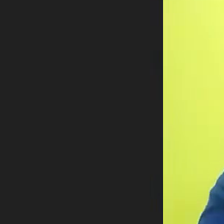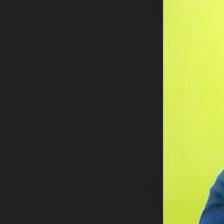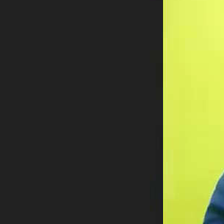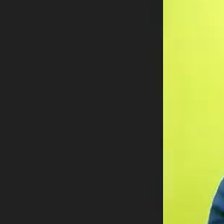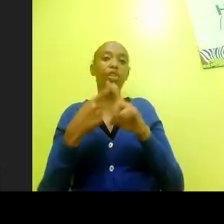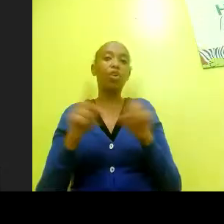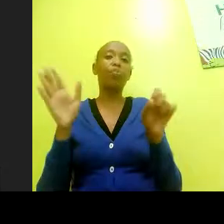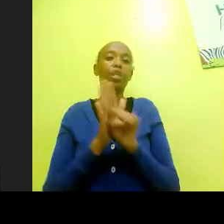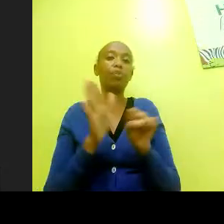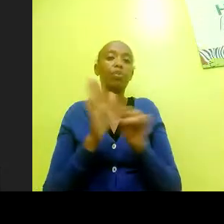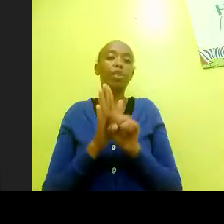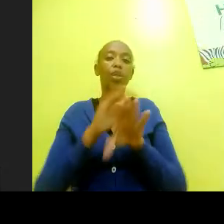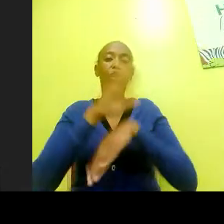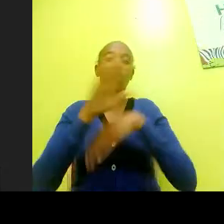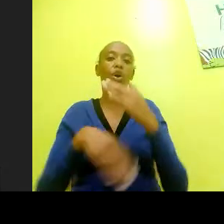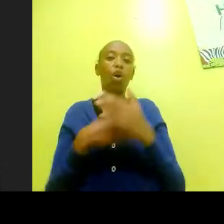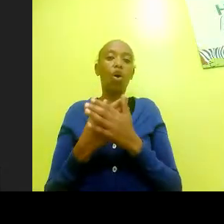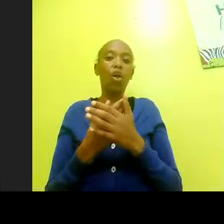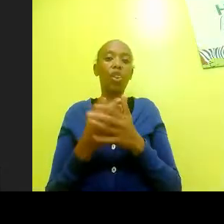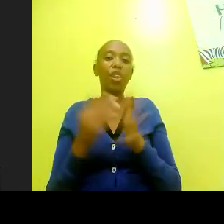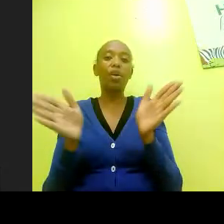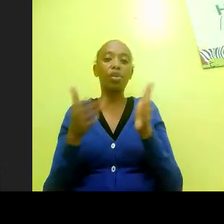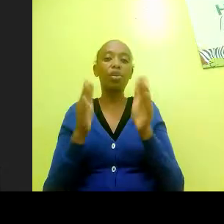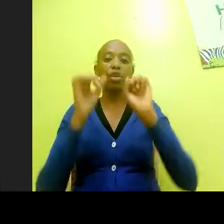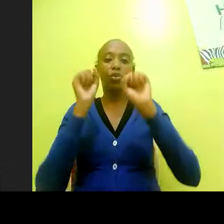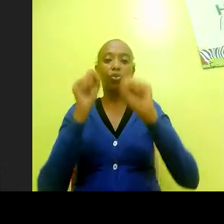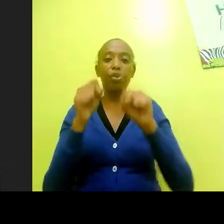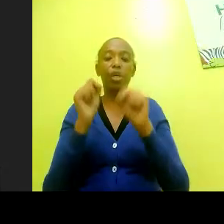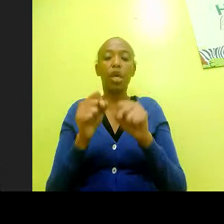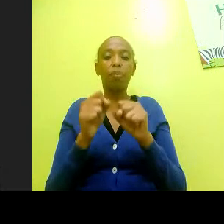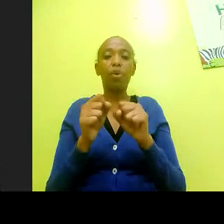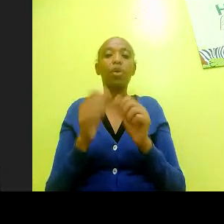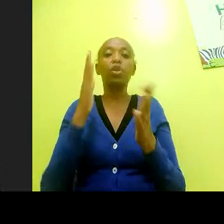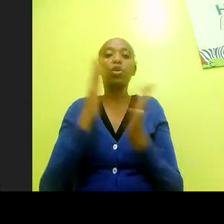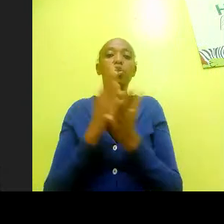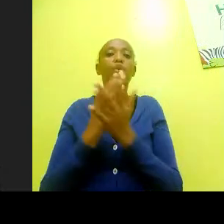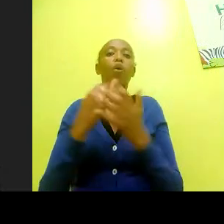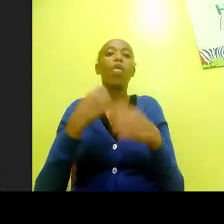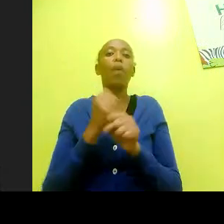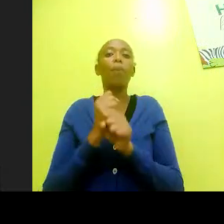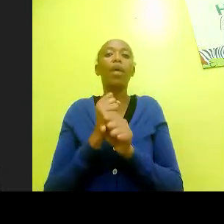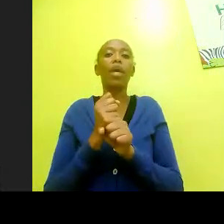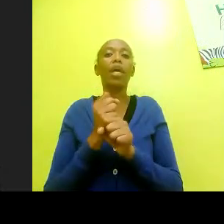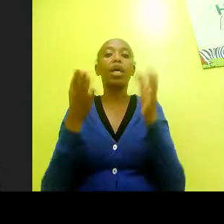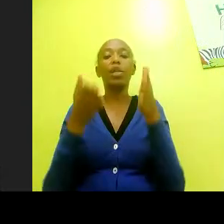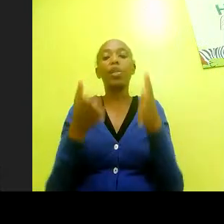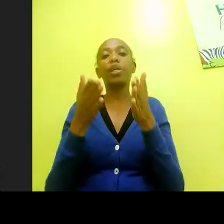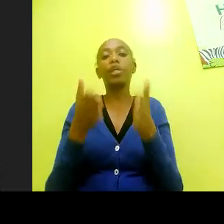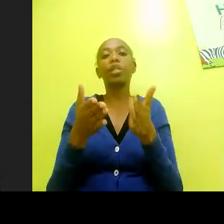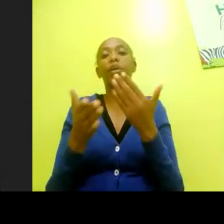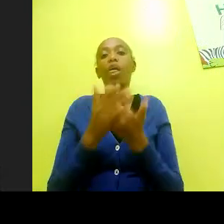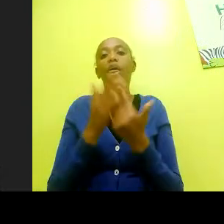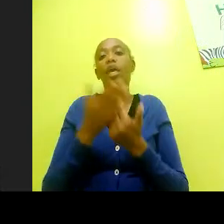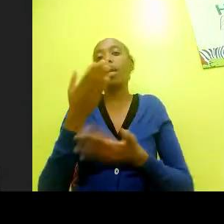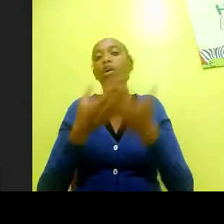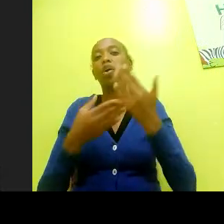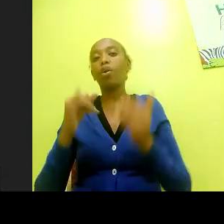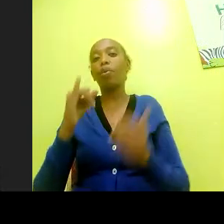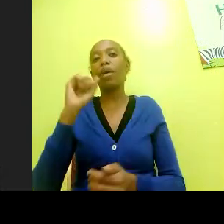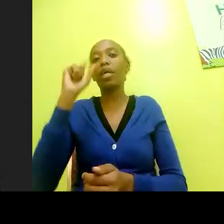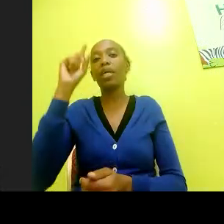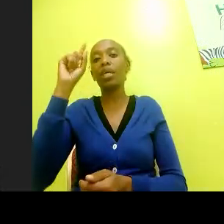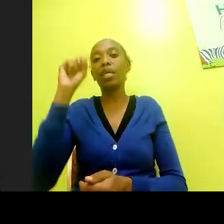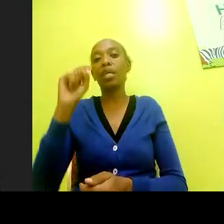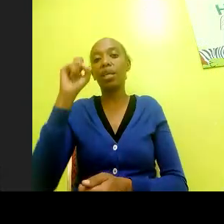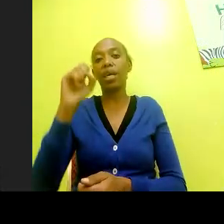all the insights to be able to actually make this care economy index to be